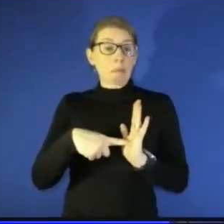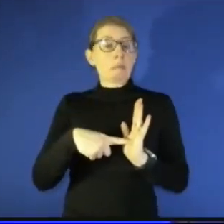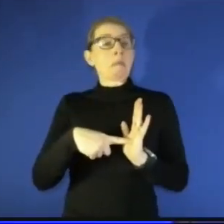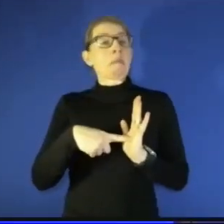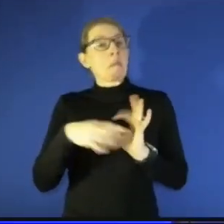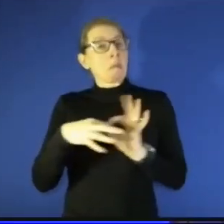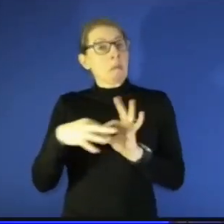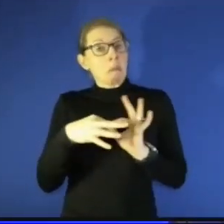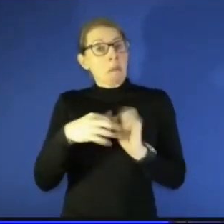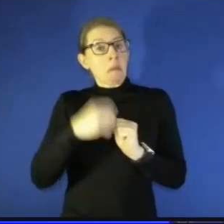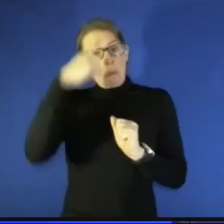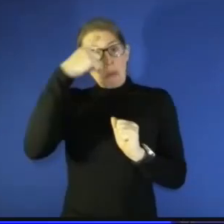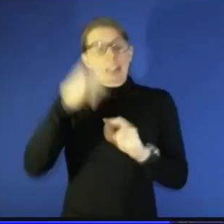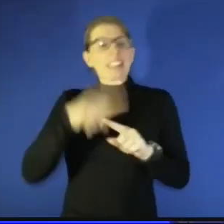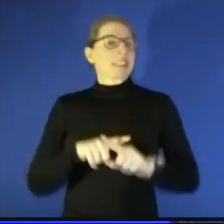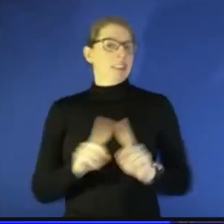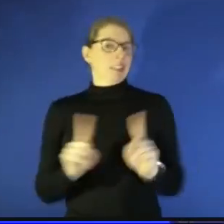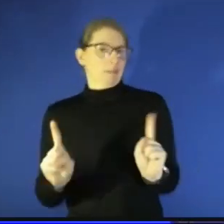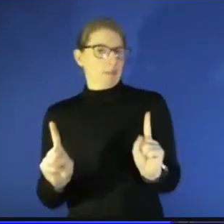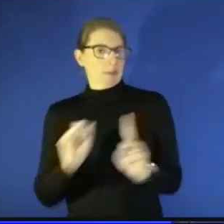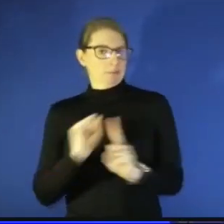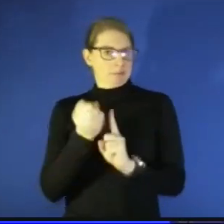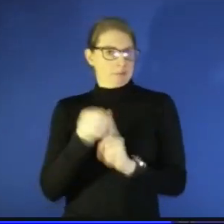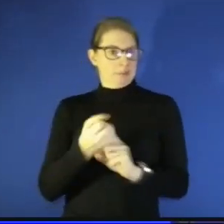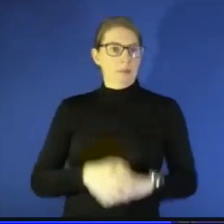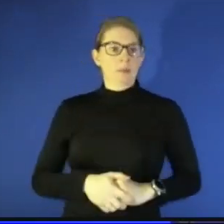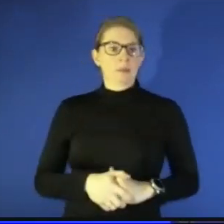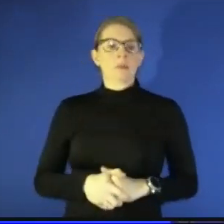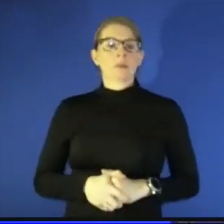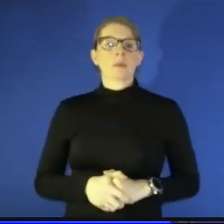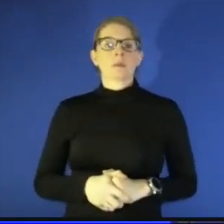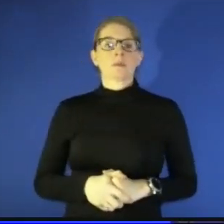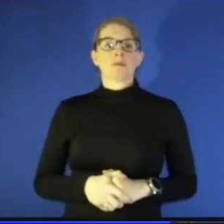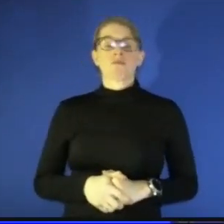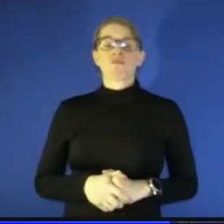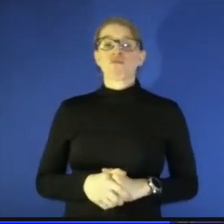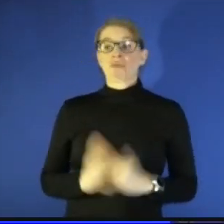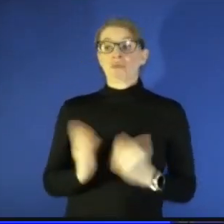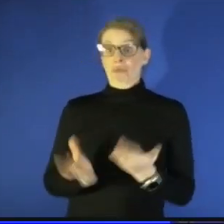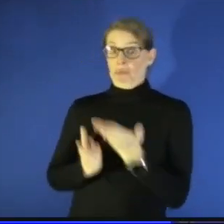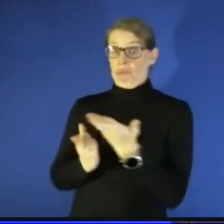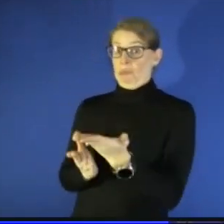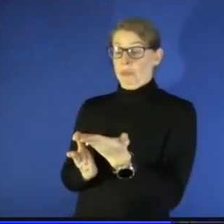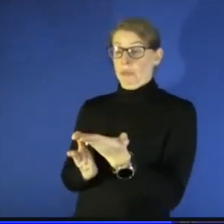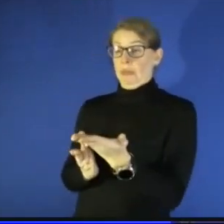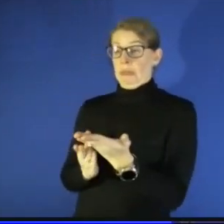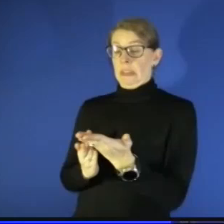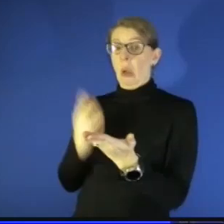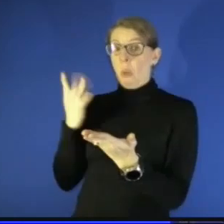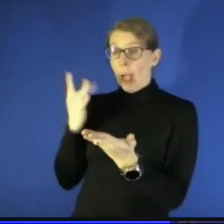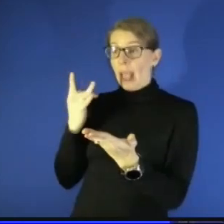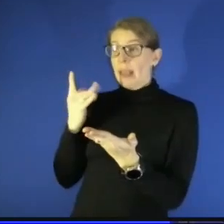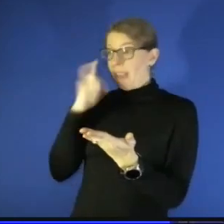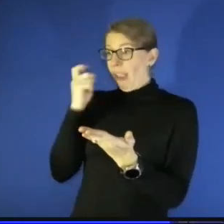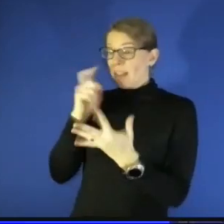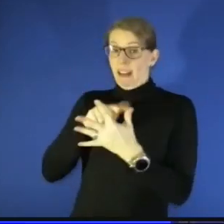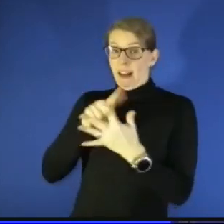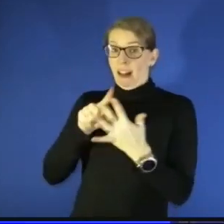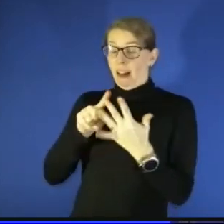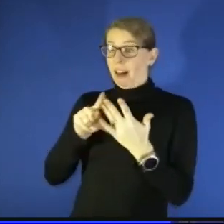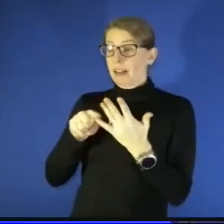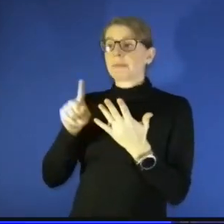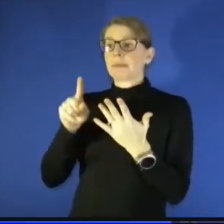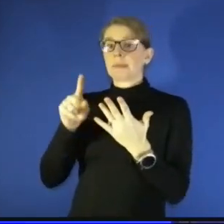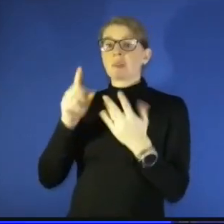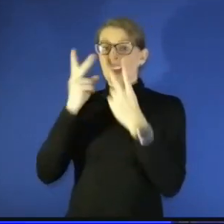that's a completely different situation. And when you present that to your primary care doctor, then the investigation will begin.